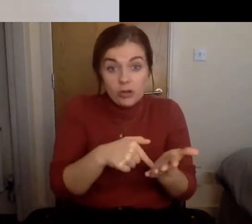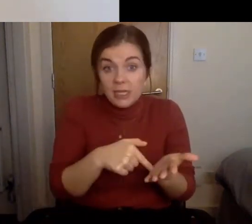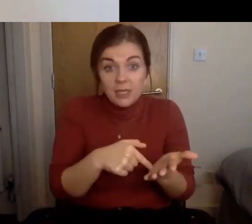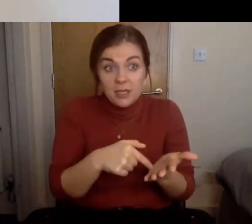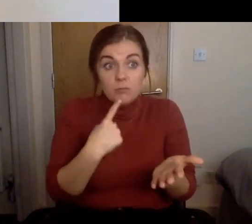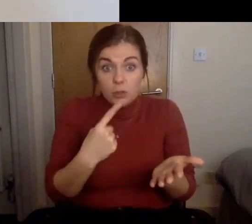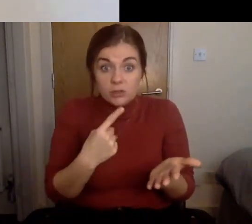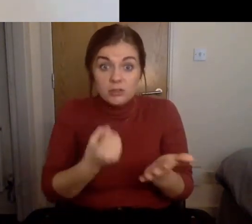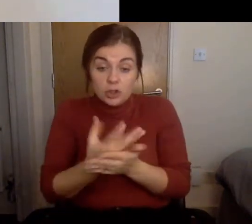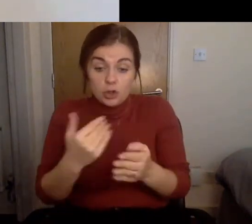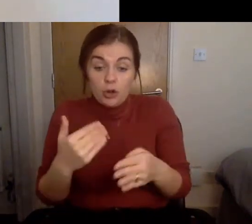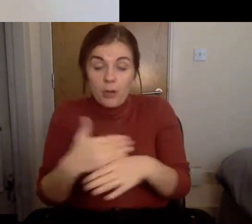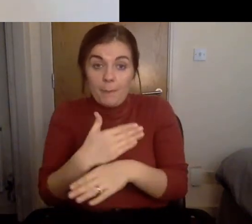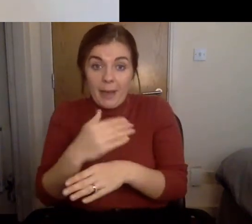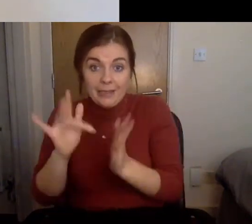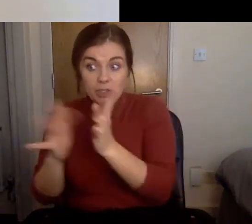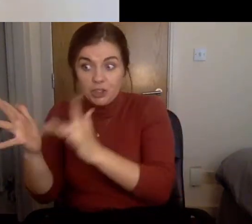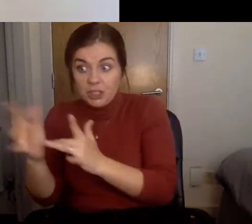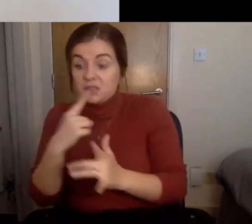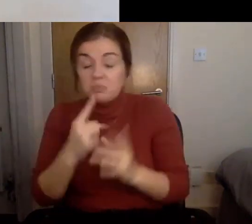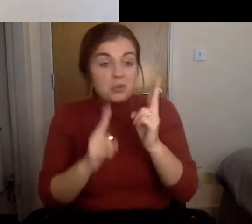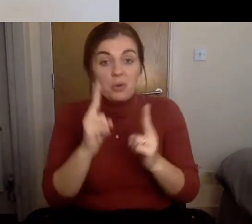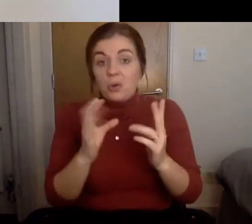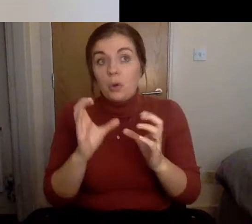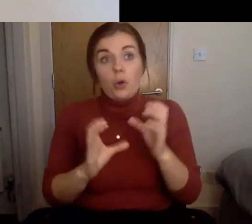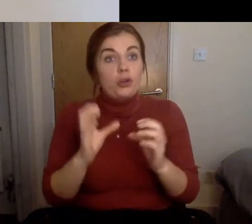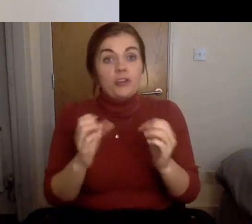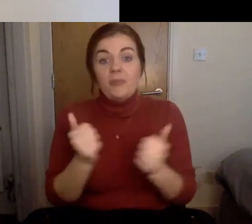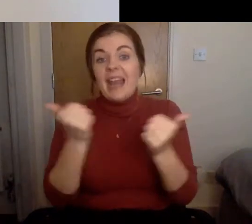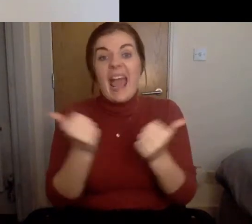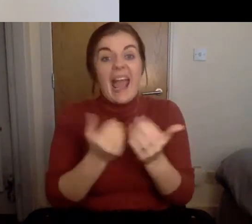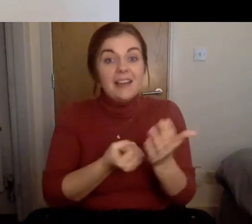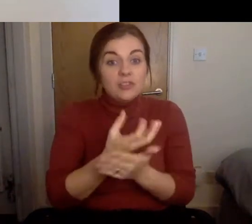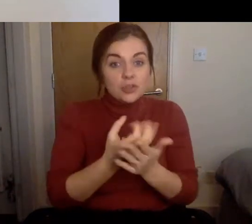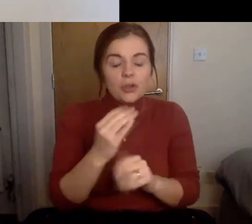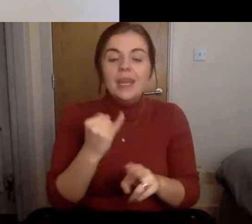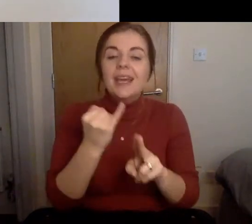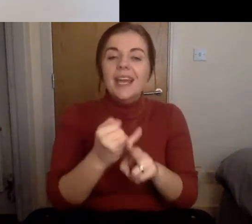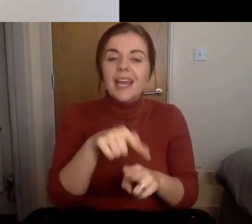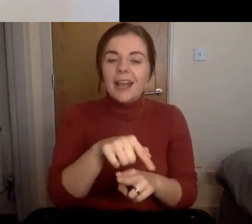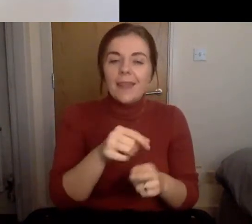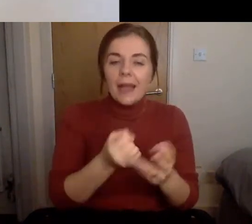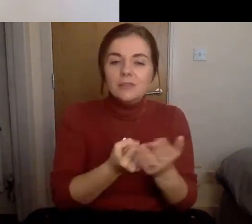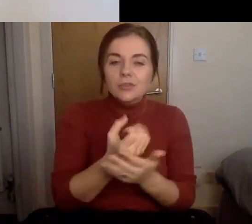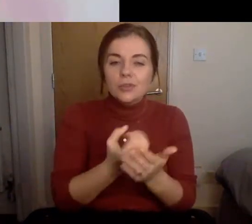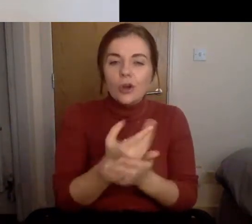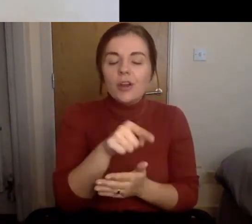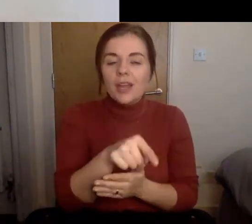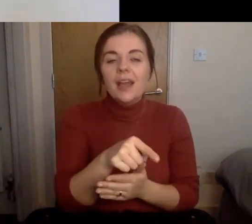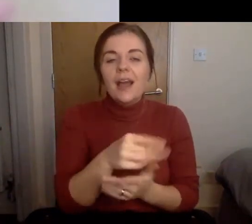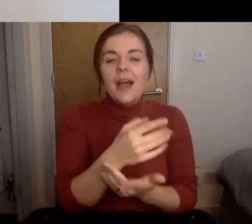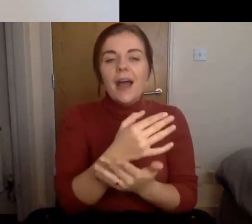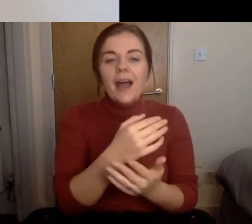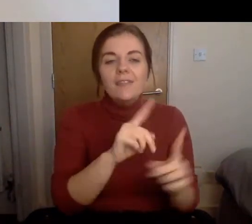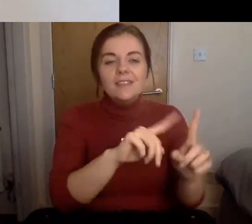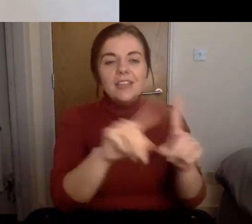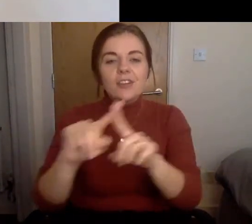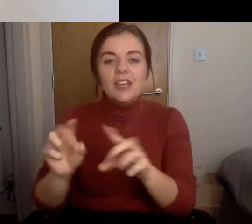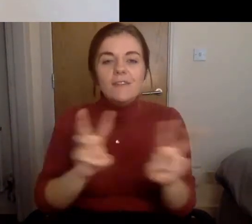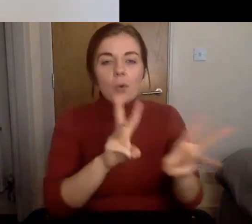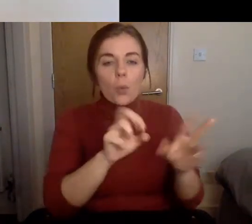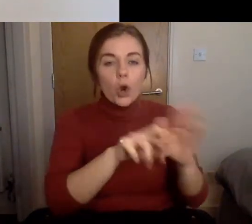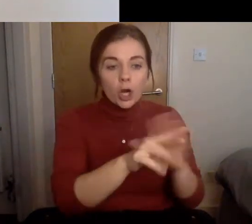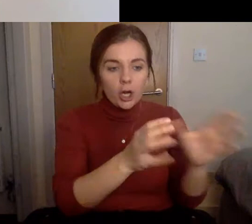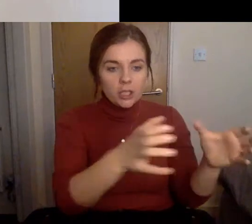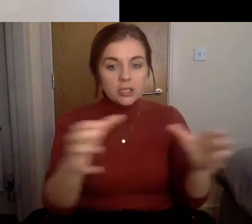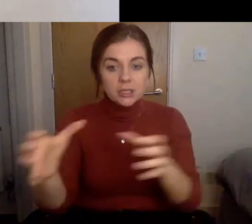any story. And so in the parable, there's a number of groups of workers, and very basically, they all get paid the